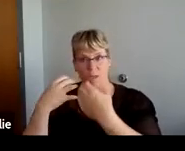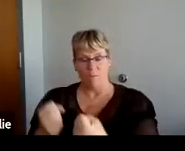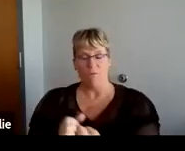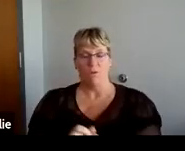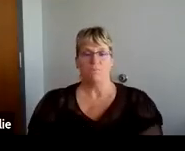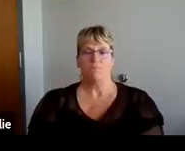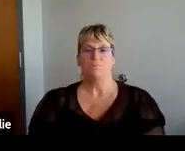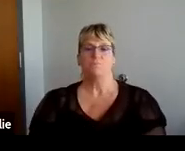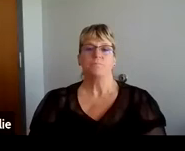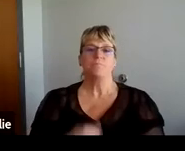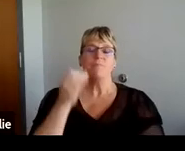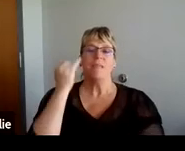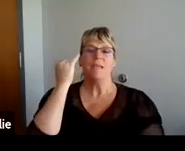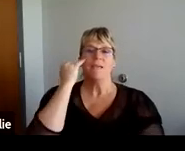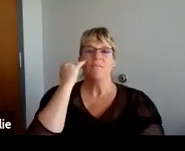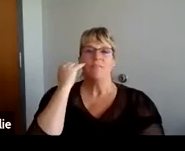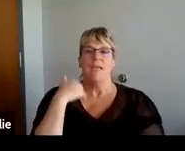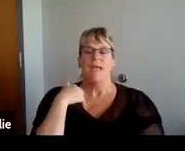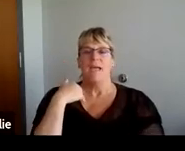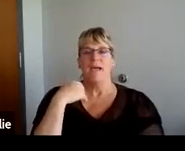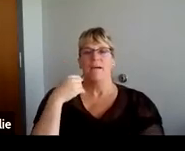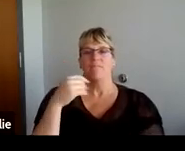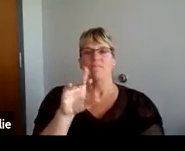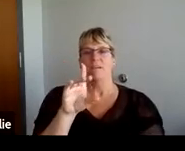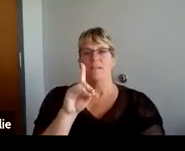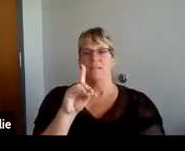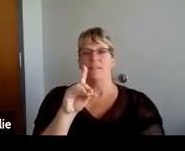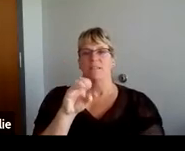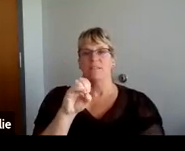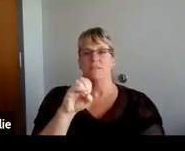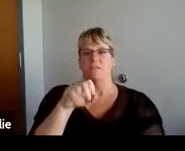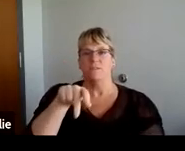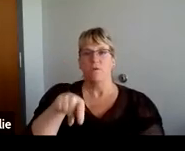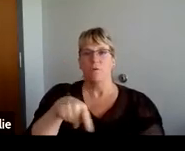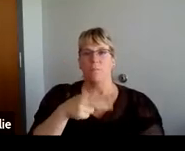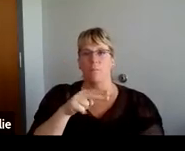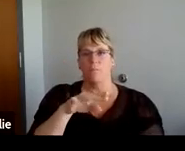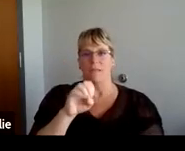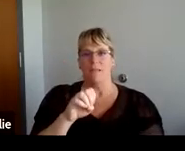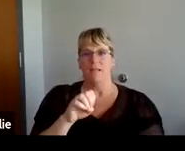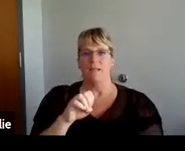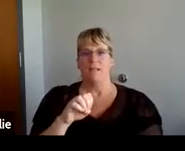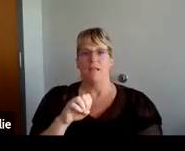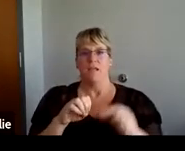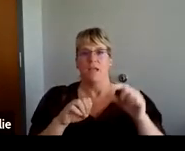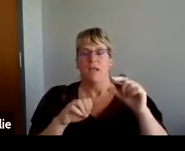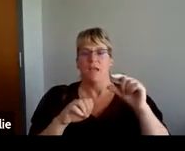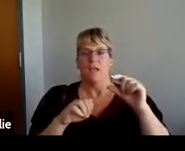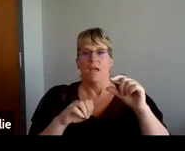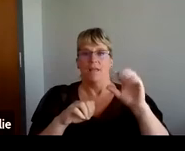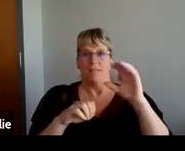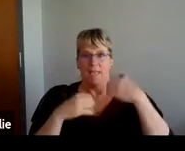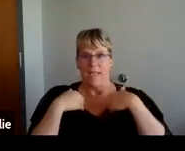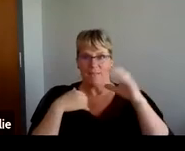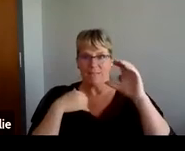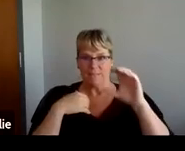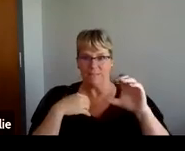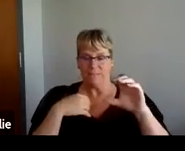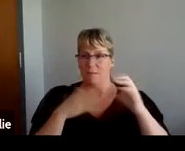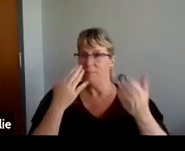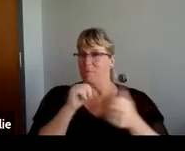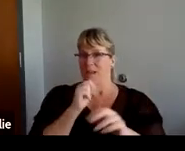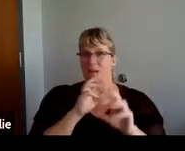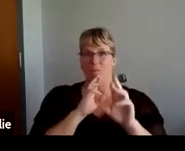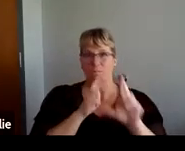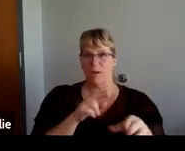have a dopamine gene, the D2 receptor, and they have a C and deletion, they may not respond well